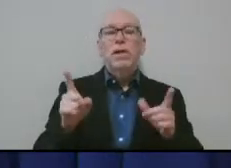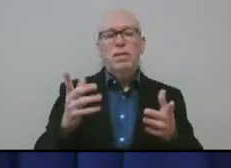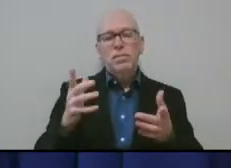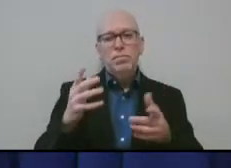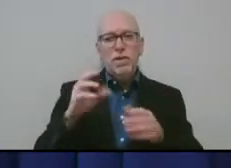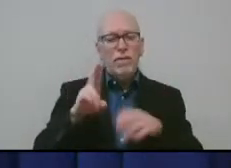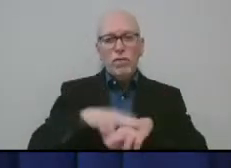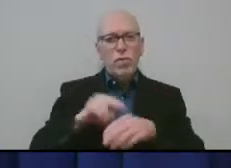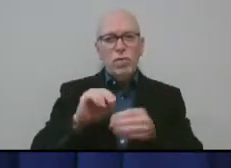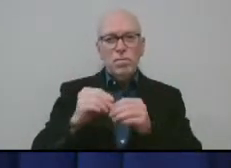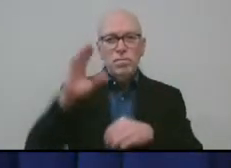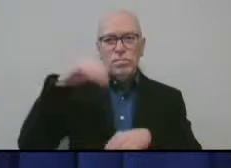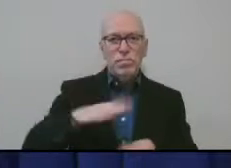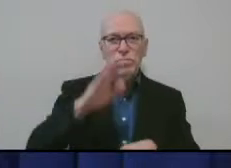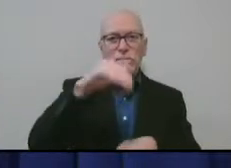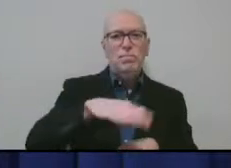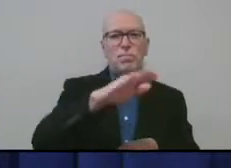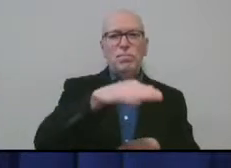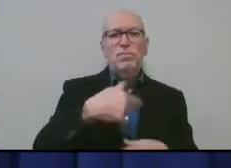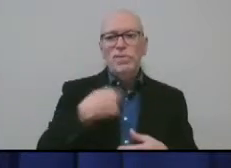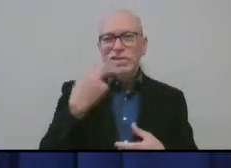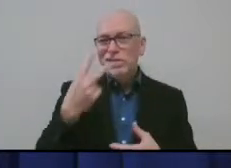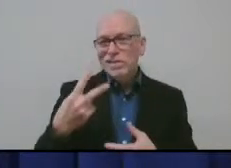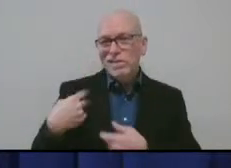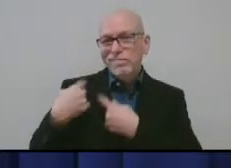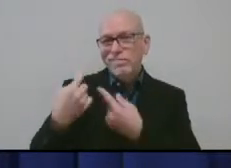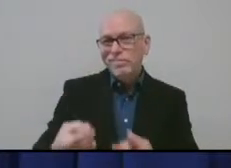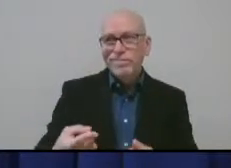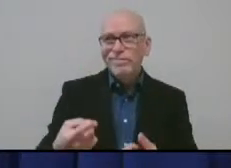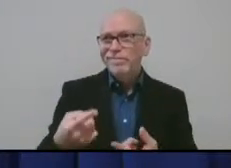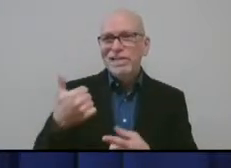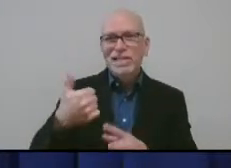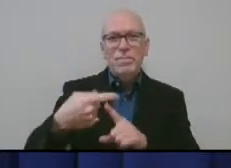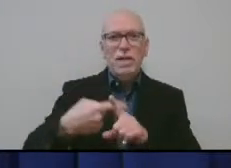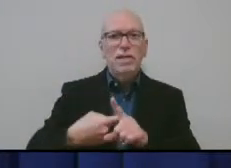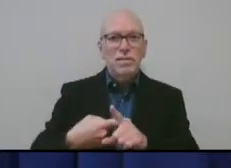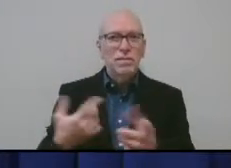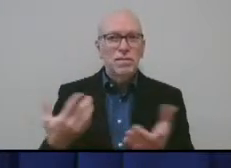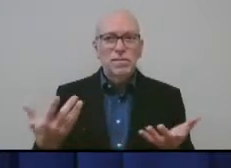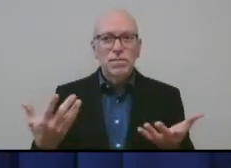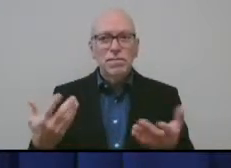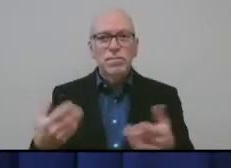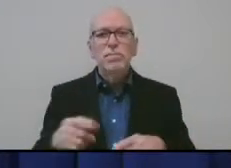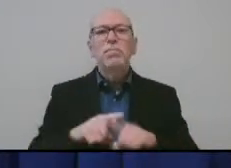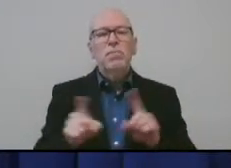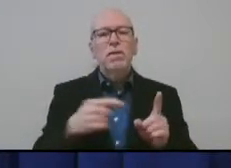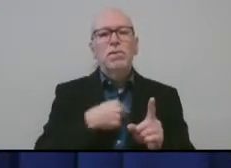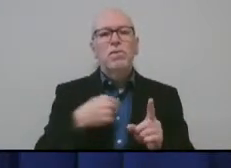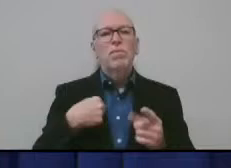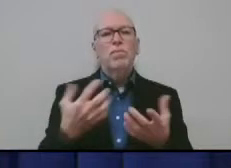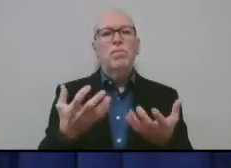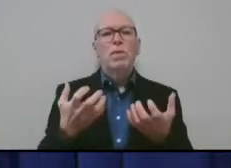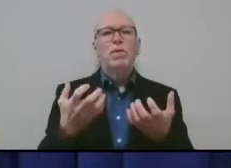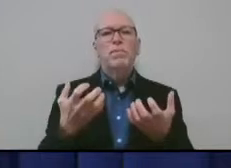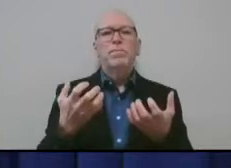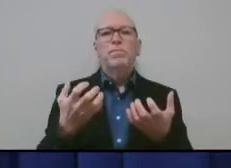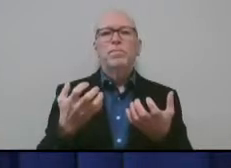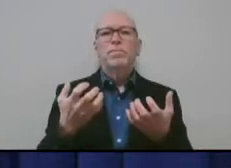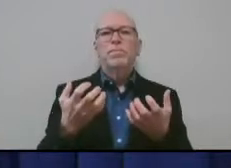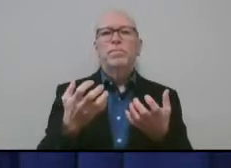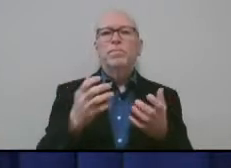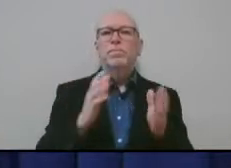seen that over the course of 10 plus months, but we want to be prepared